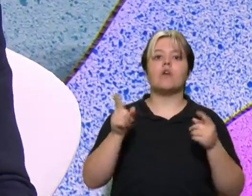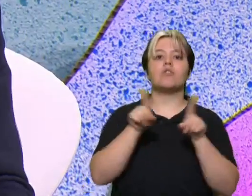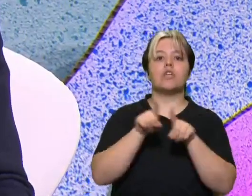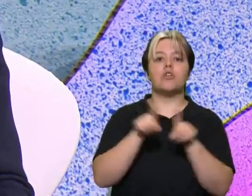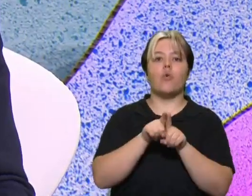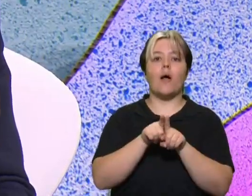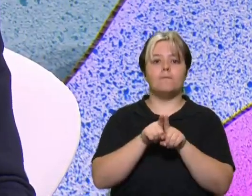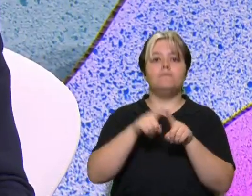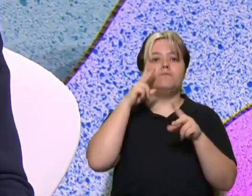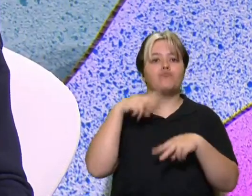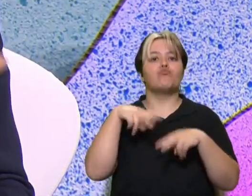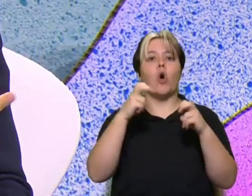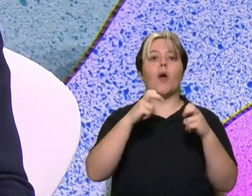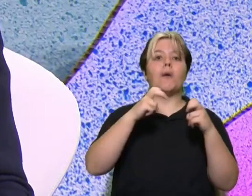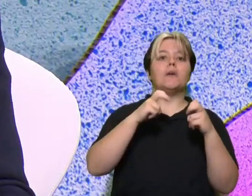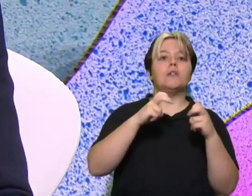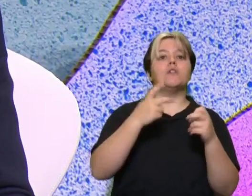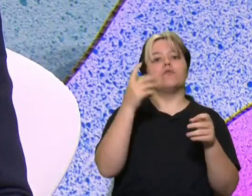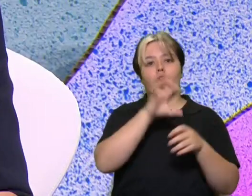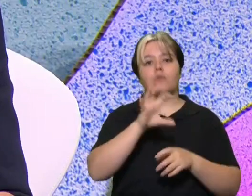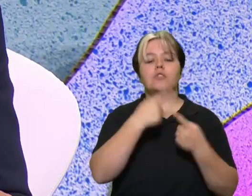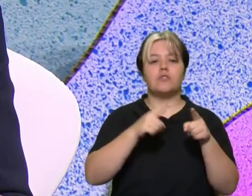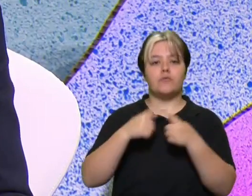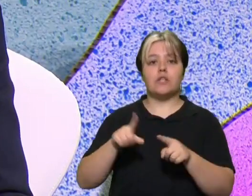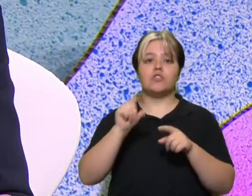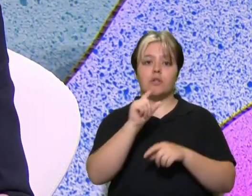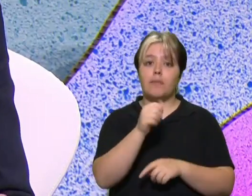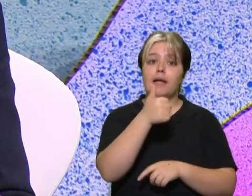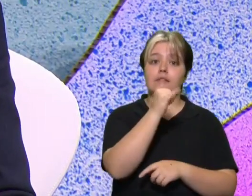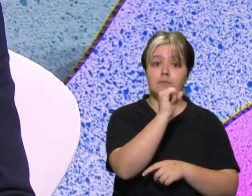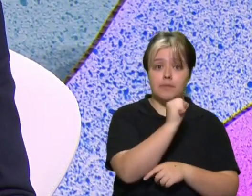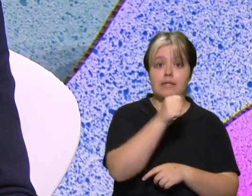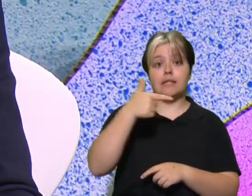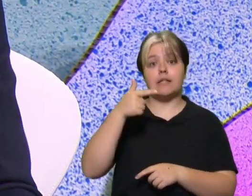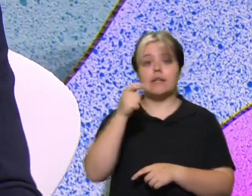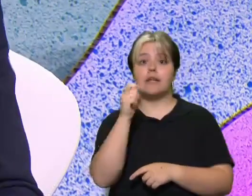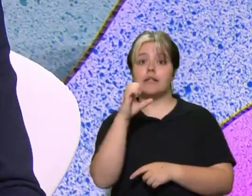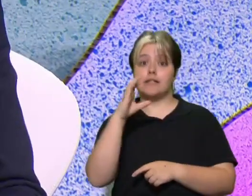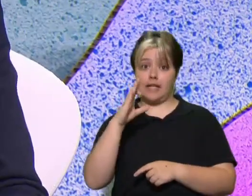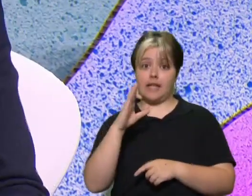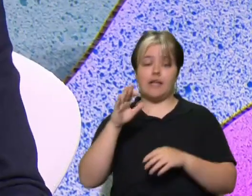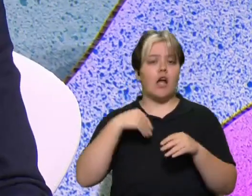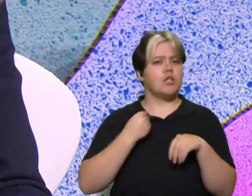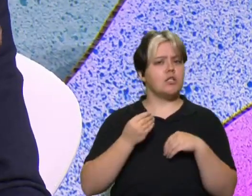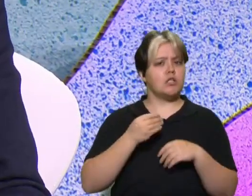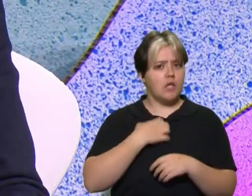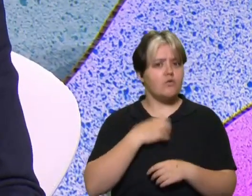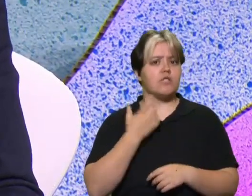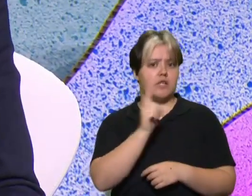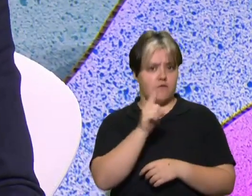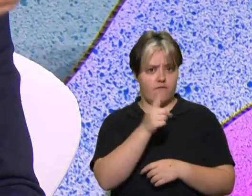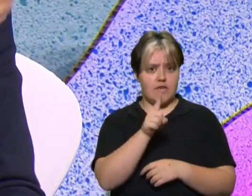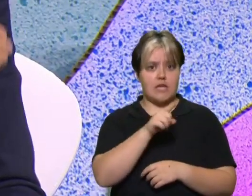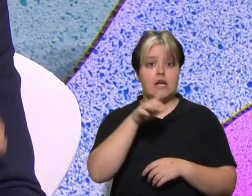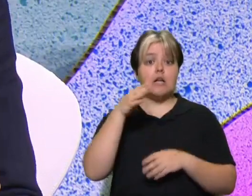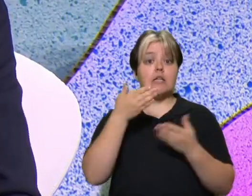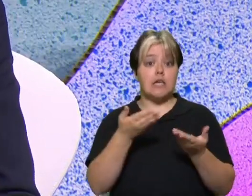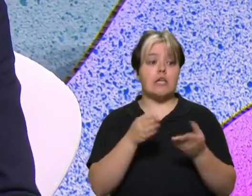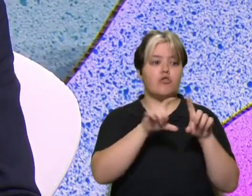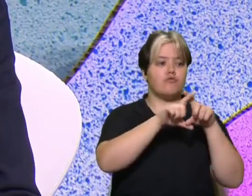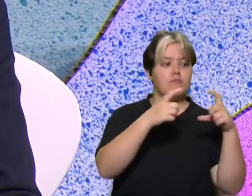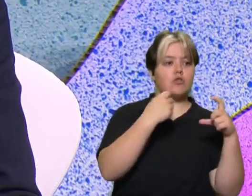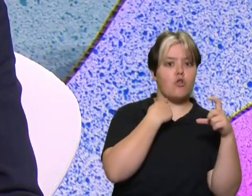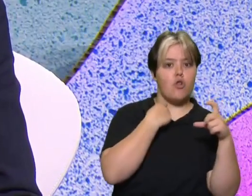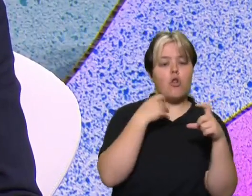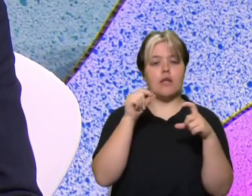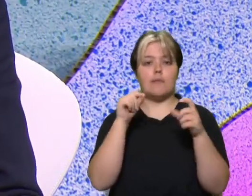pattern. This is to find an alternative to the big debts. It doesn't mean that the entrepreneurs,